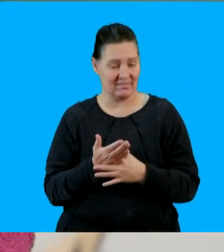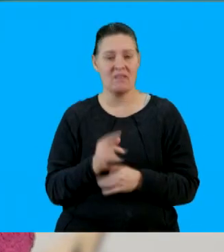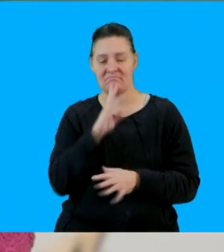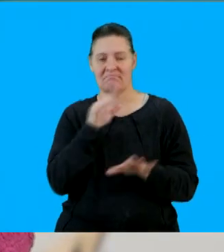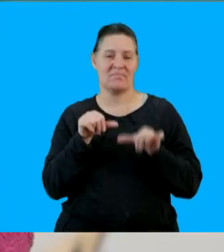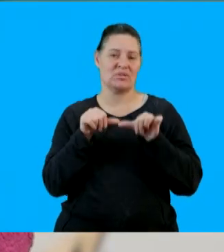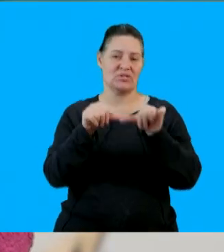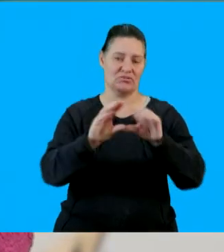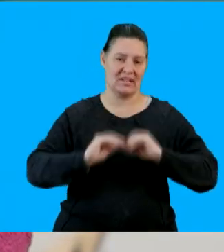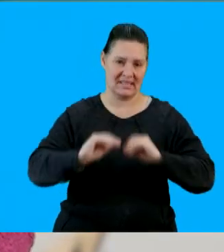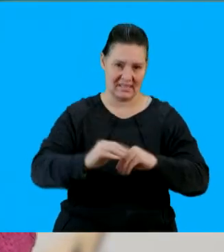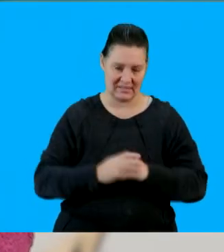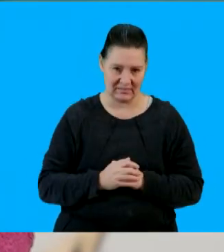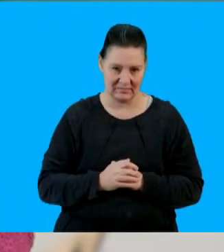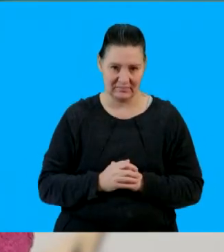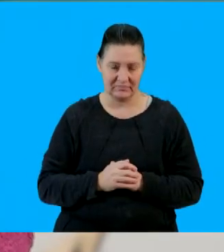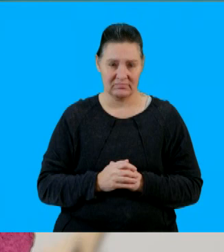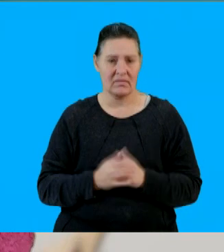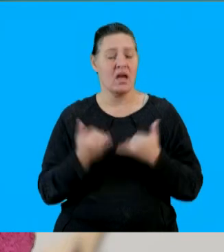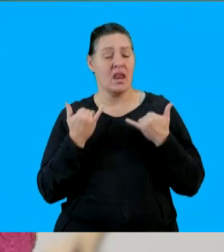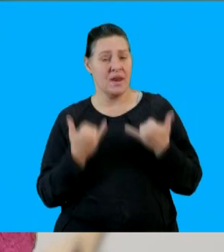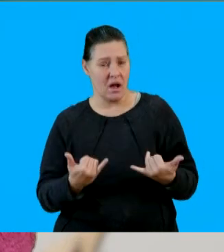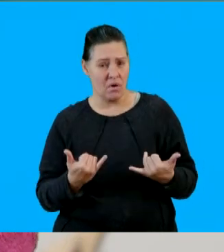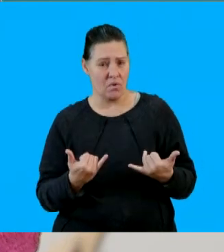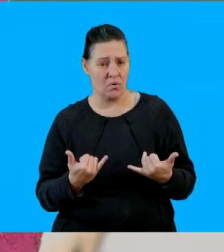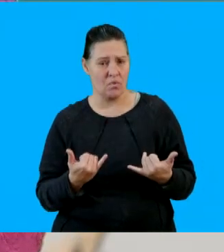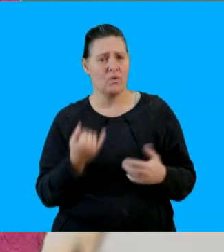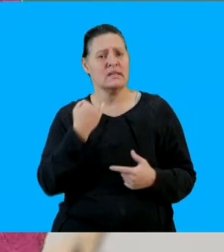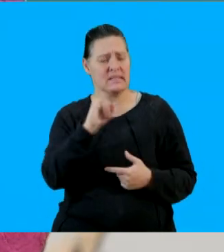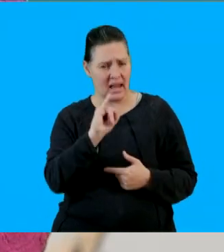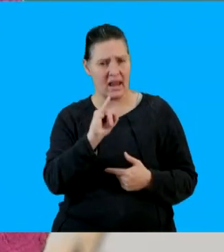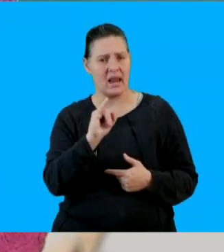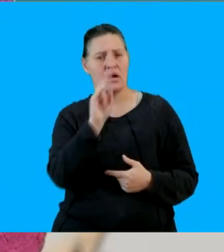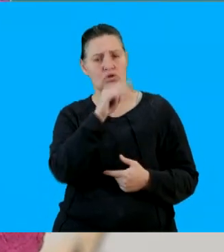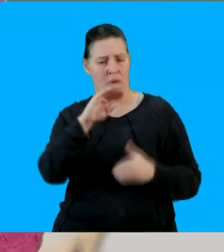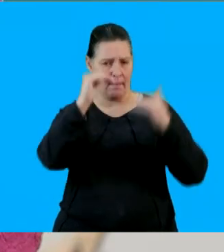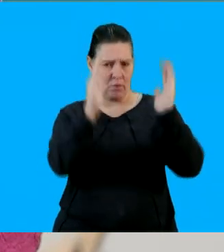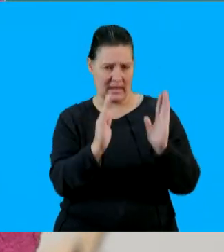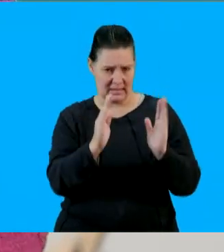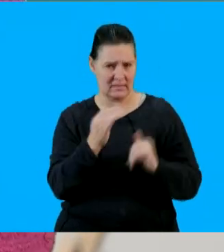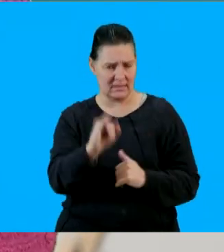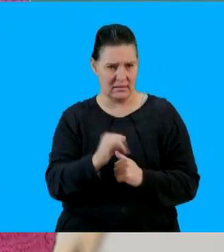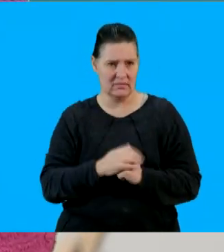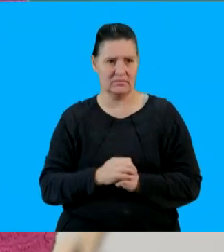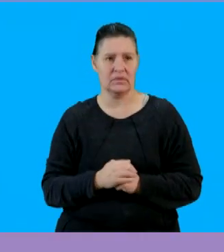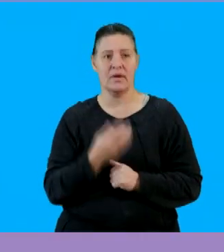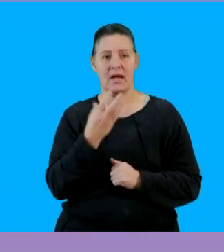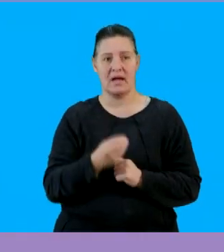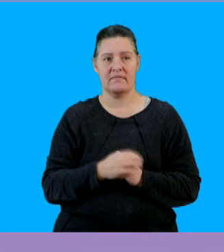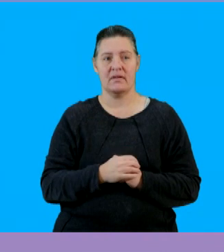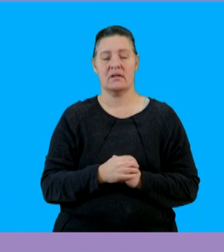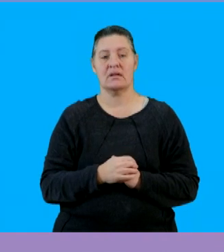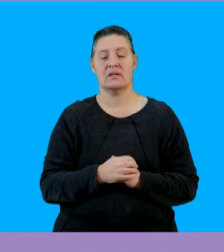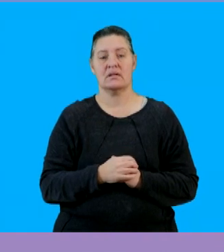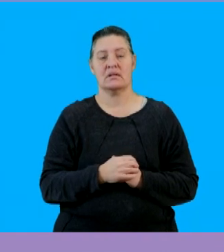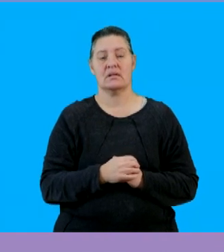Welcome back from the ad break, and let's continue with our lesson. So now we are still squaring those brackets. We